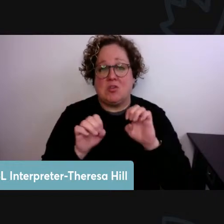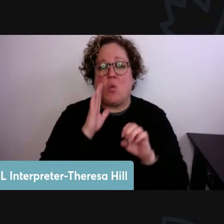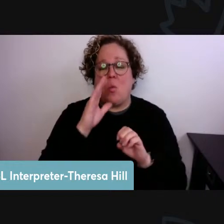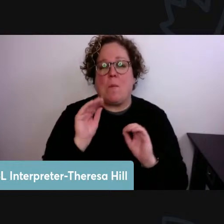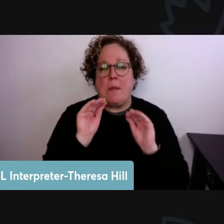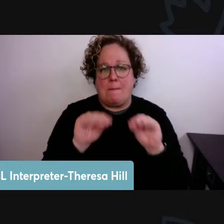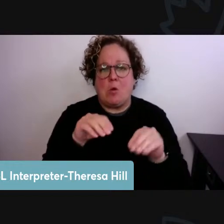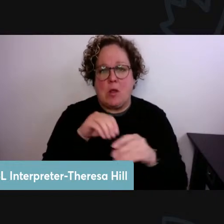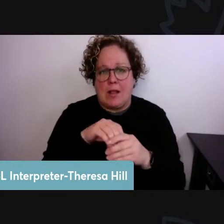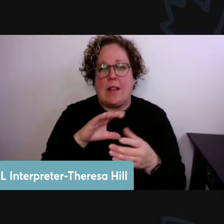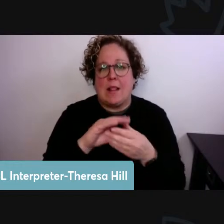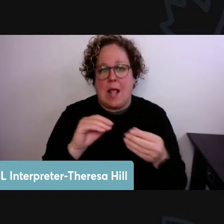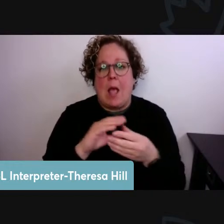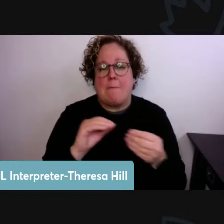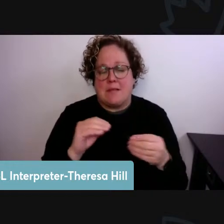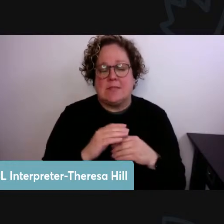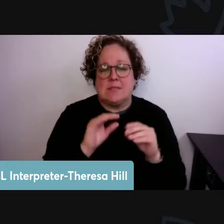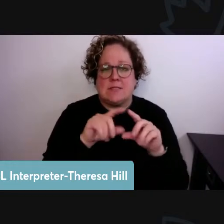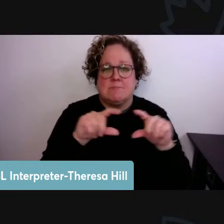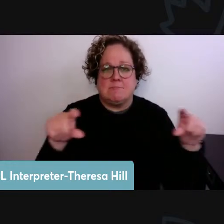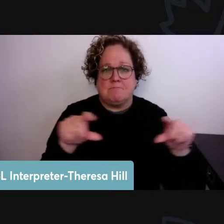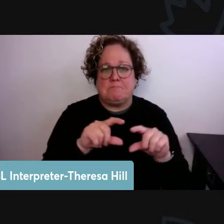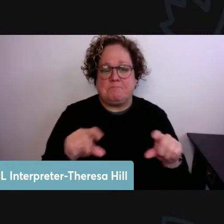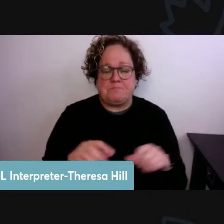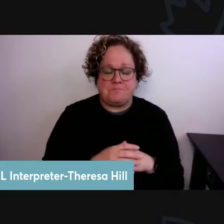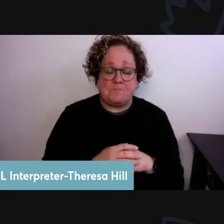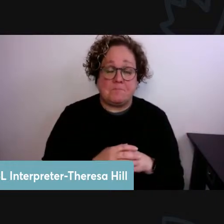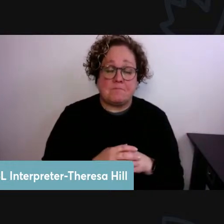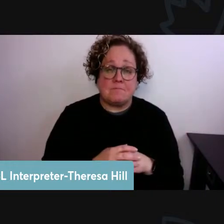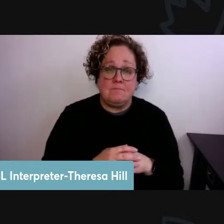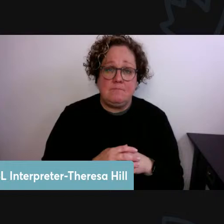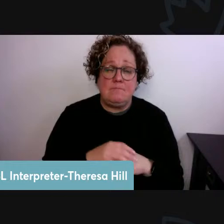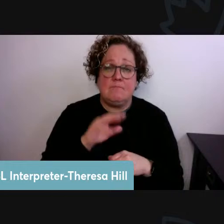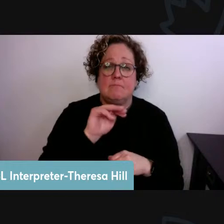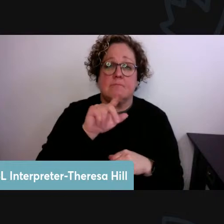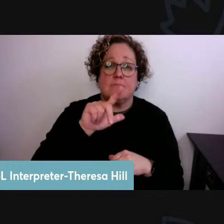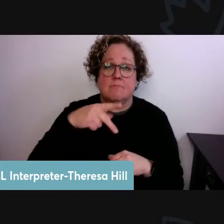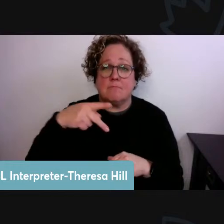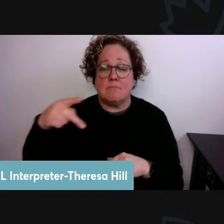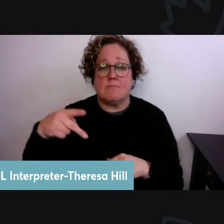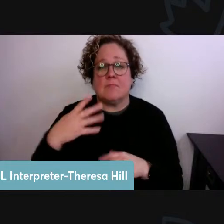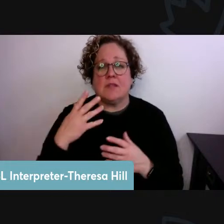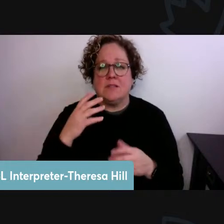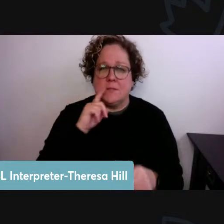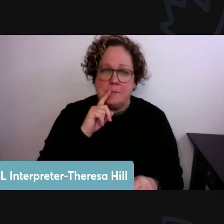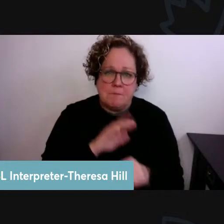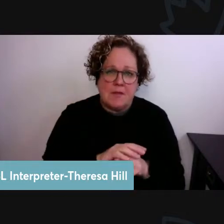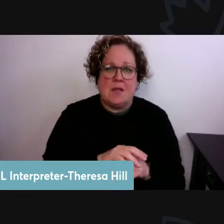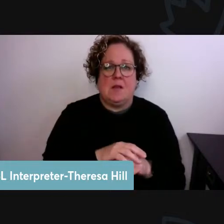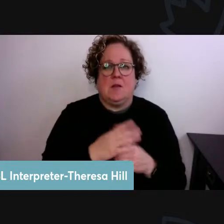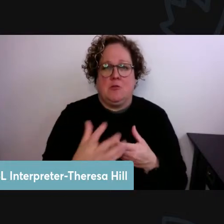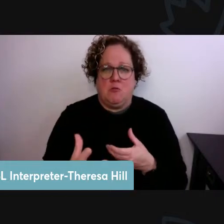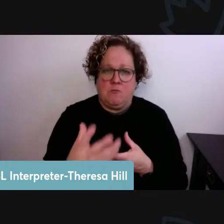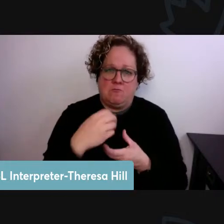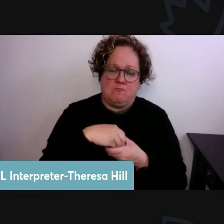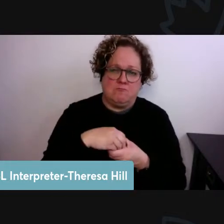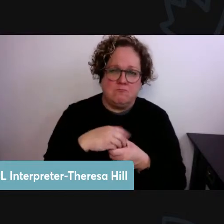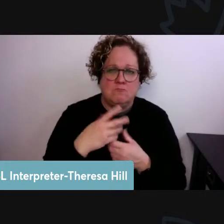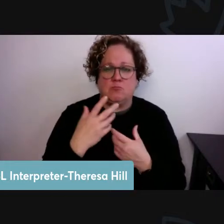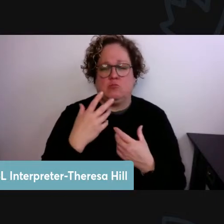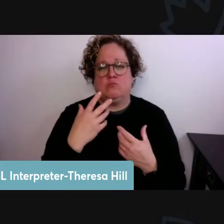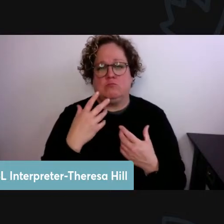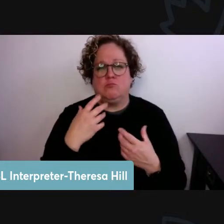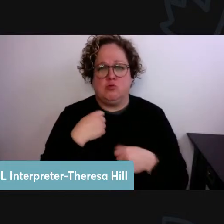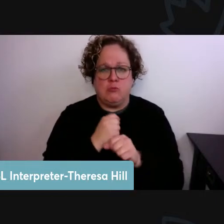comments section. The League is committed to bringing you to the table to take part in creating a vision for